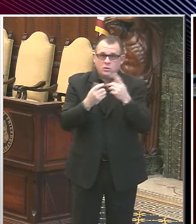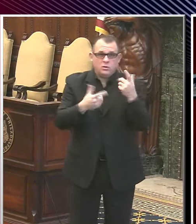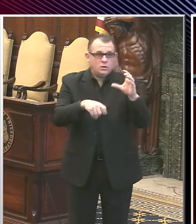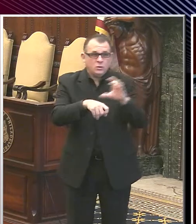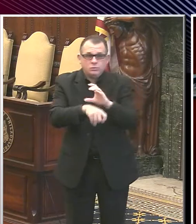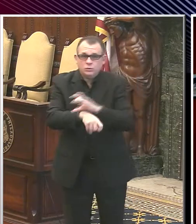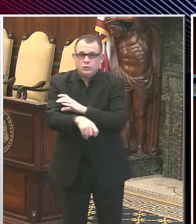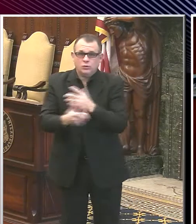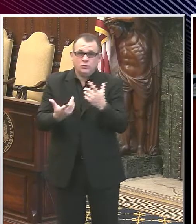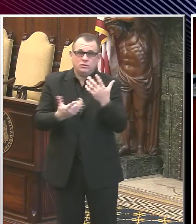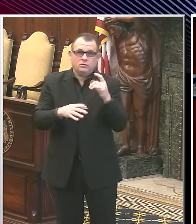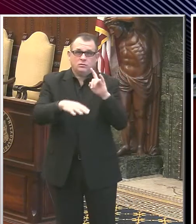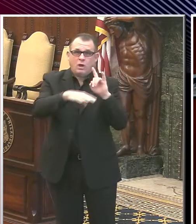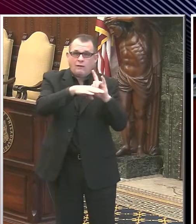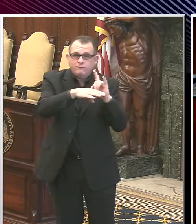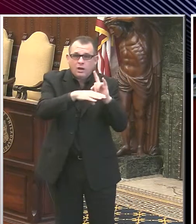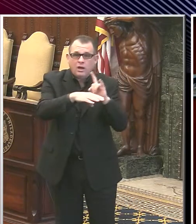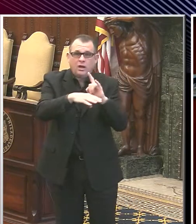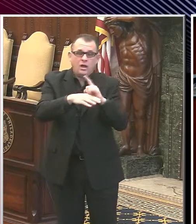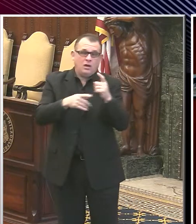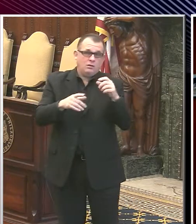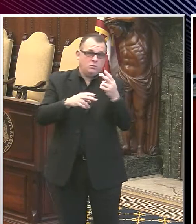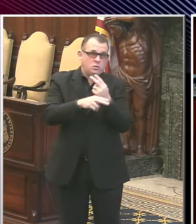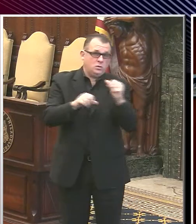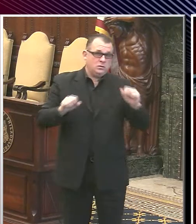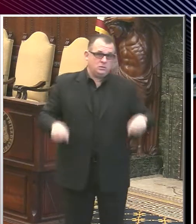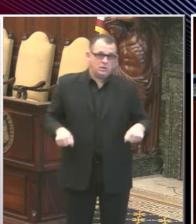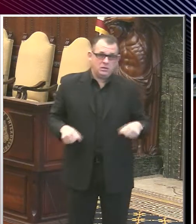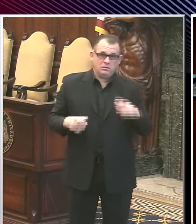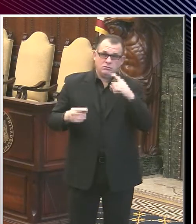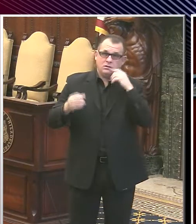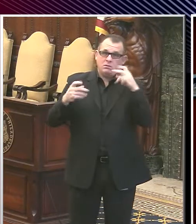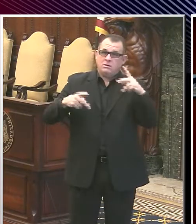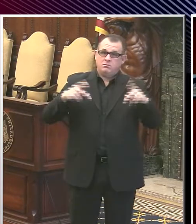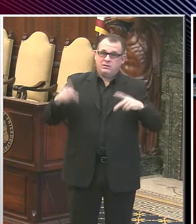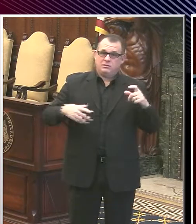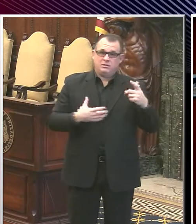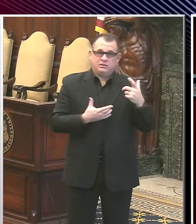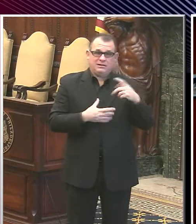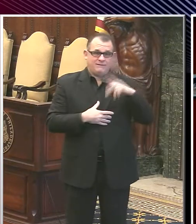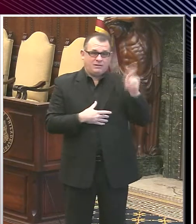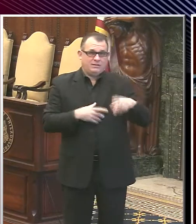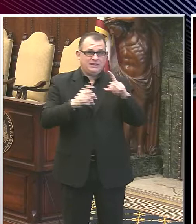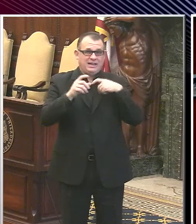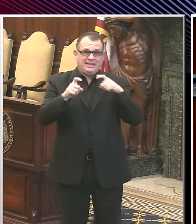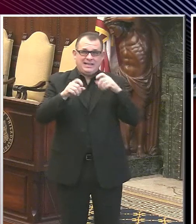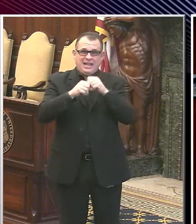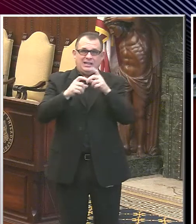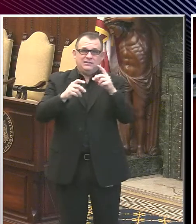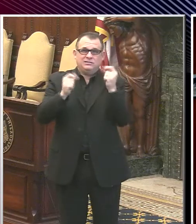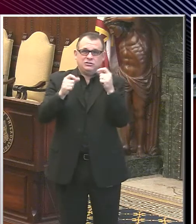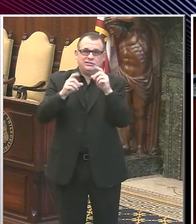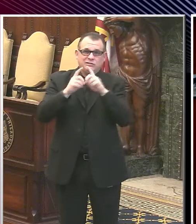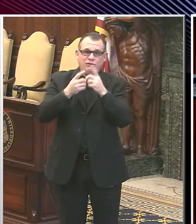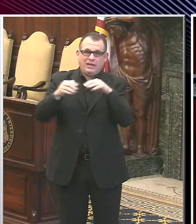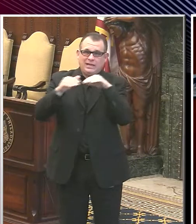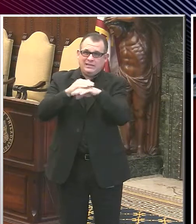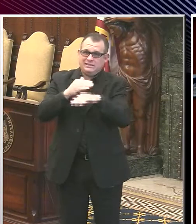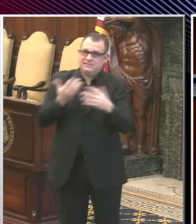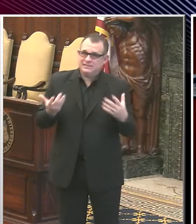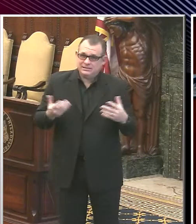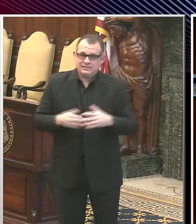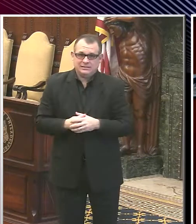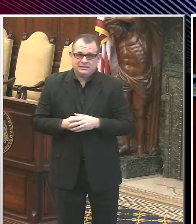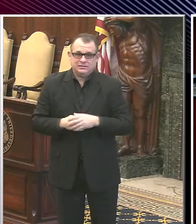access to computers, Wi-Fi, and printing. For many Philadelphians, libraries are key points of digital access. The availability